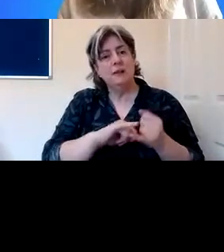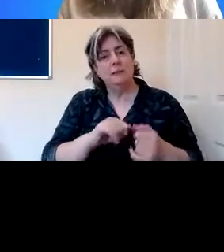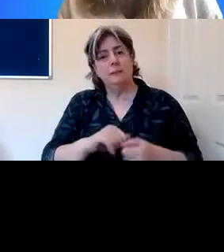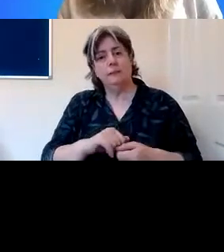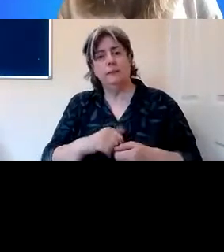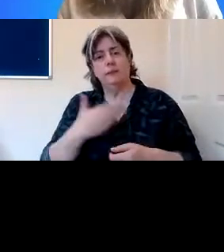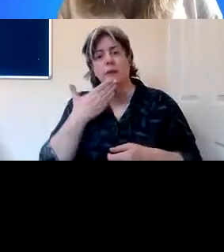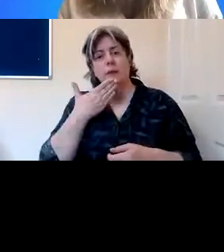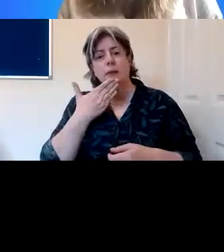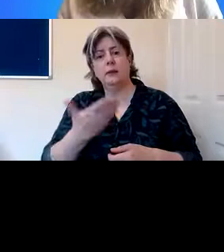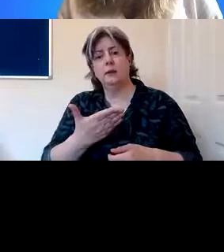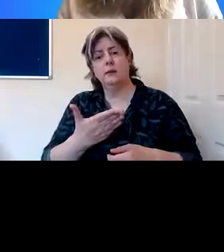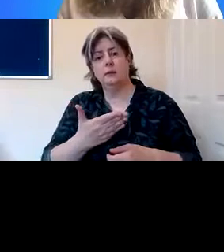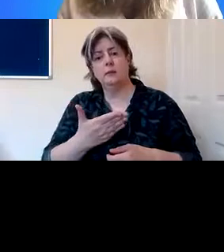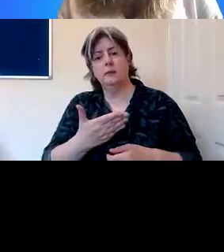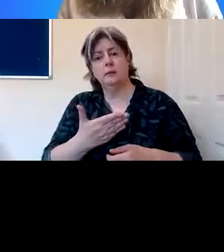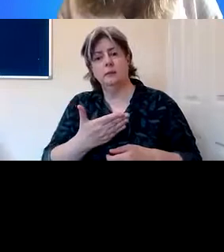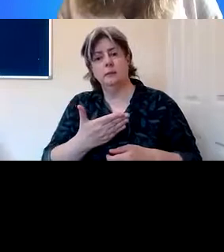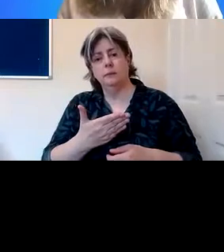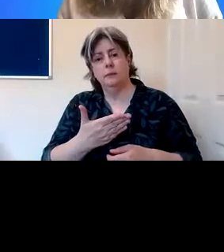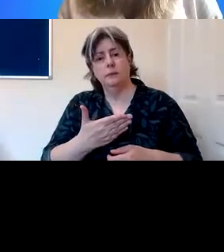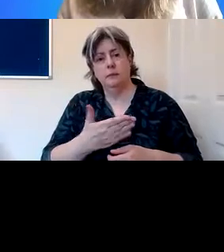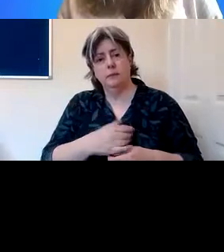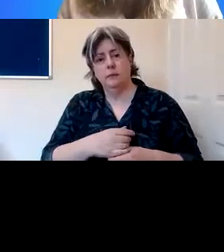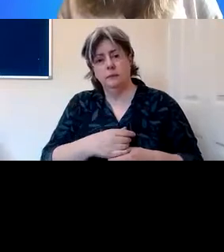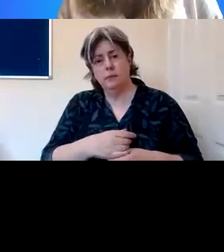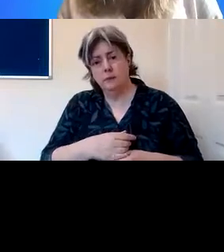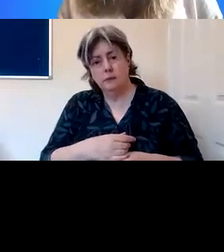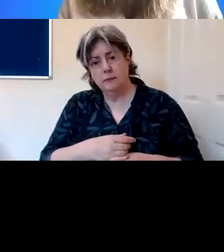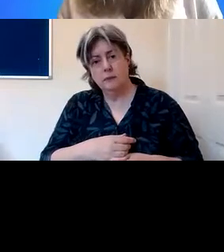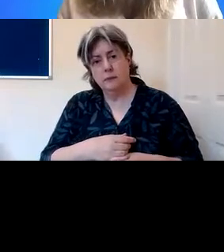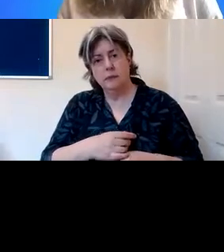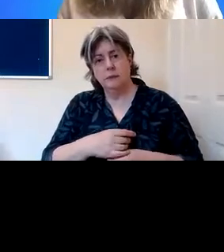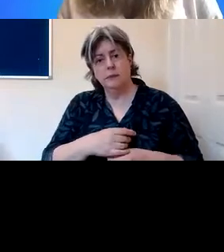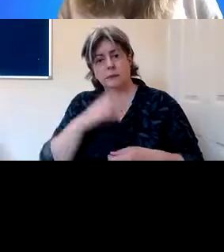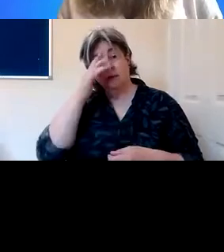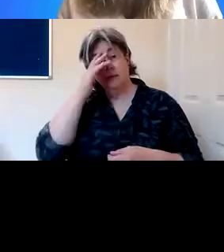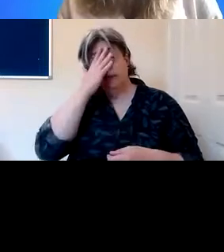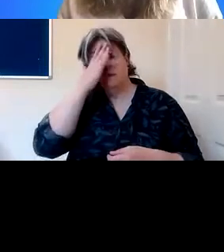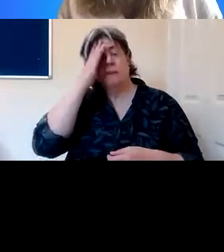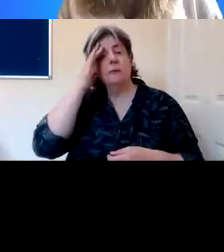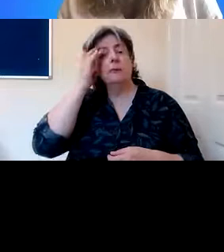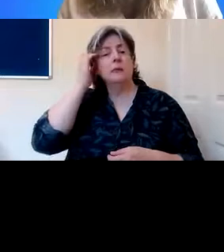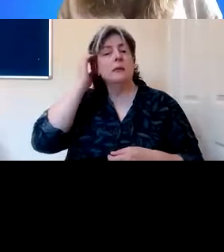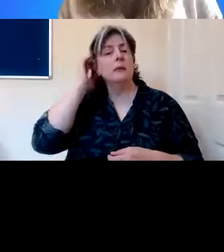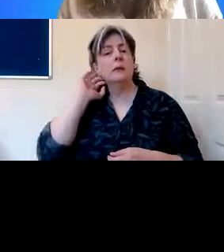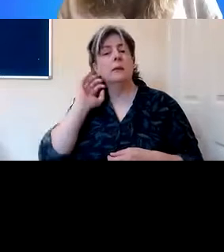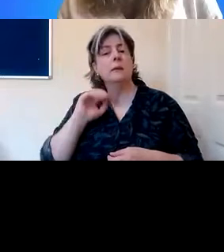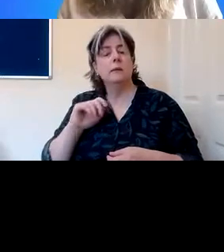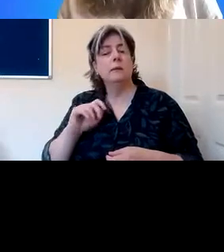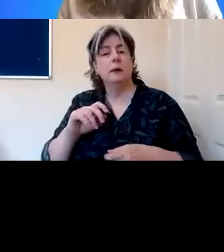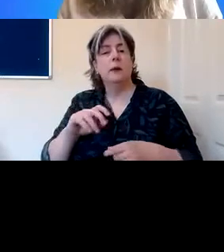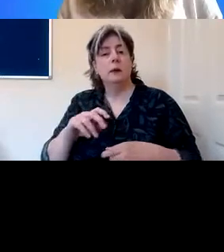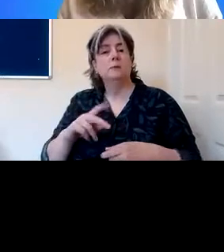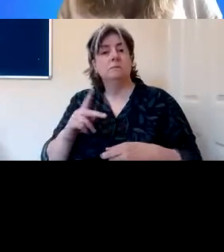Yeah, thanks, Lauren. Most of the sentiment that Helen Mary gave there, especially towards the end, I would on the whole